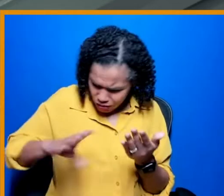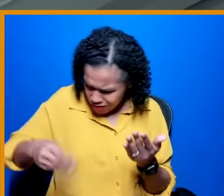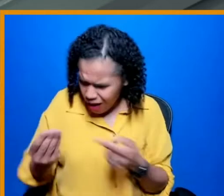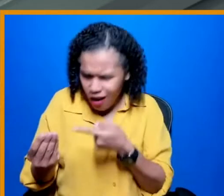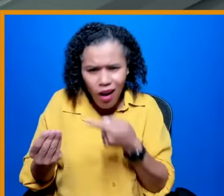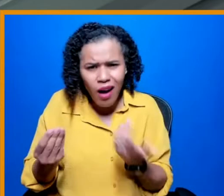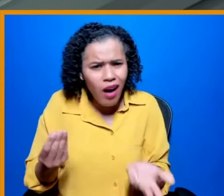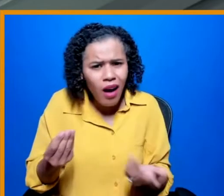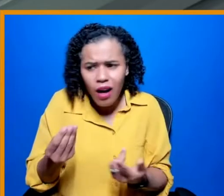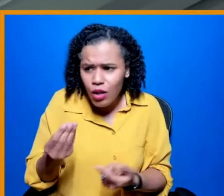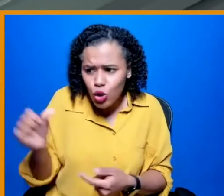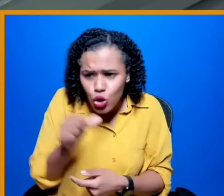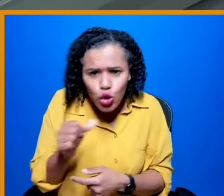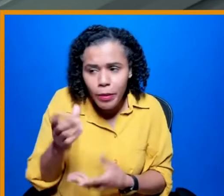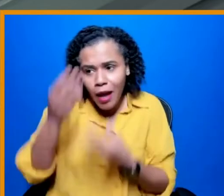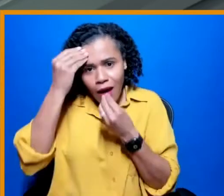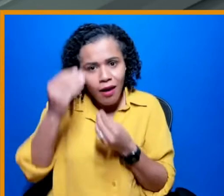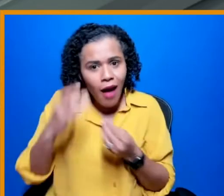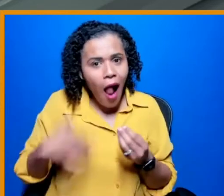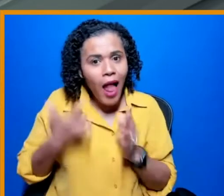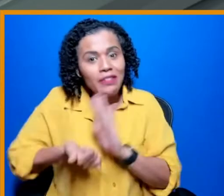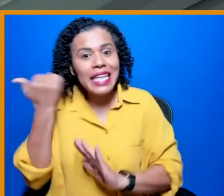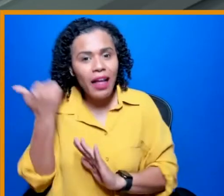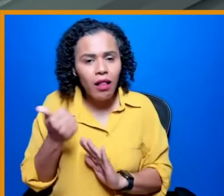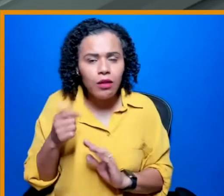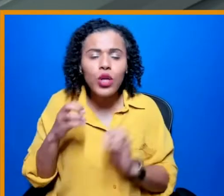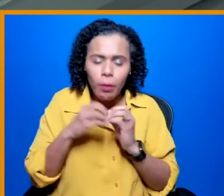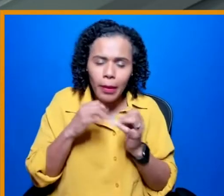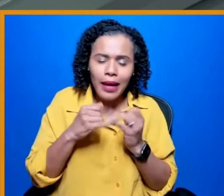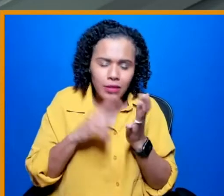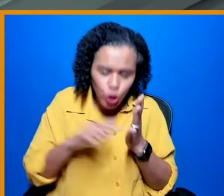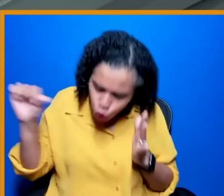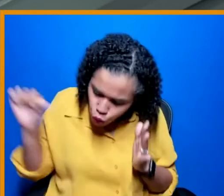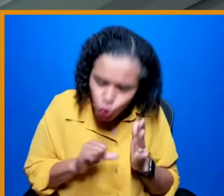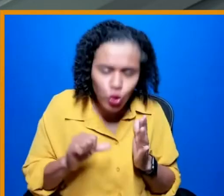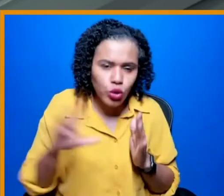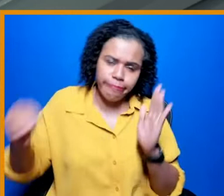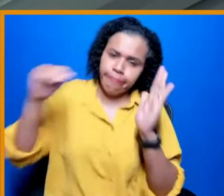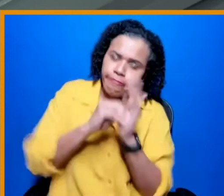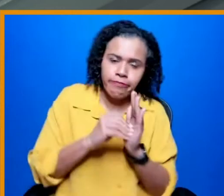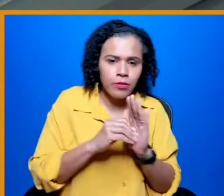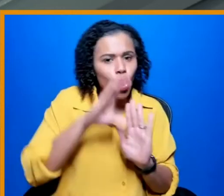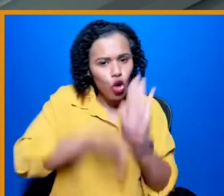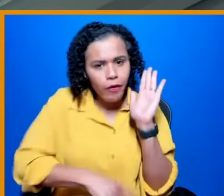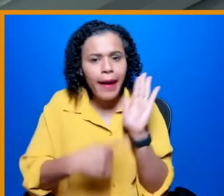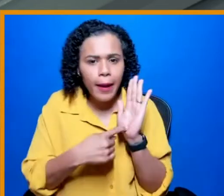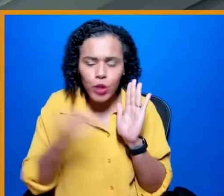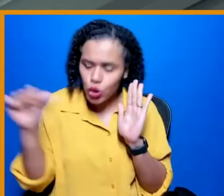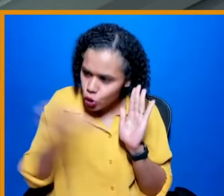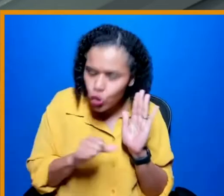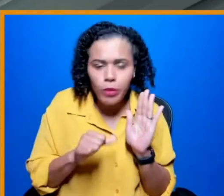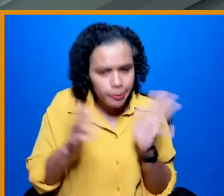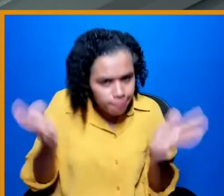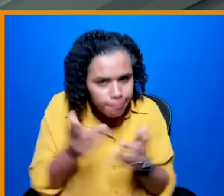so many people. So BSL absolutely should be part of our curriculum. It should be part of people's learning. It